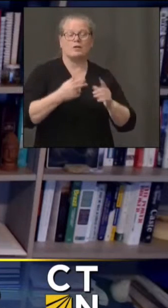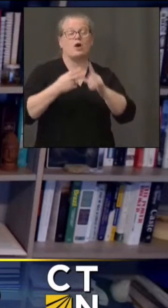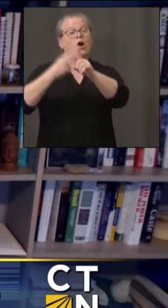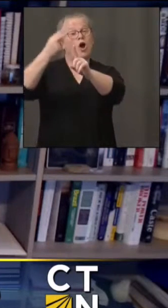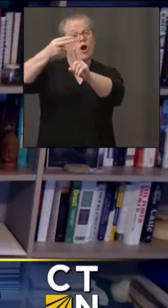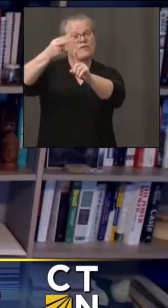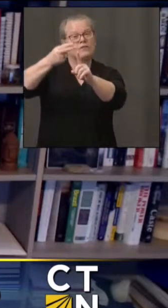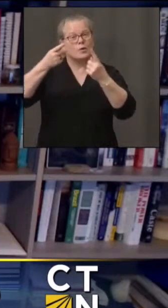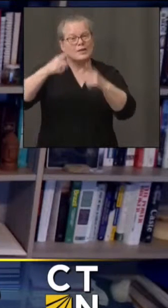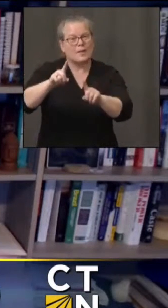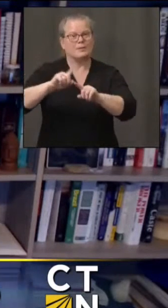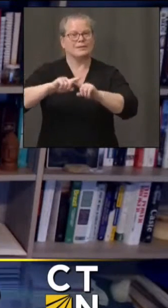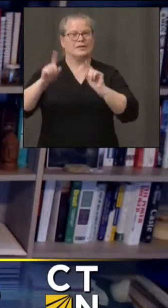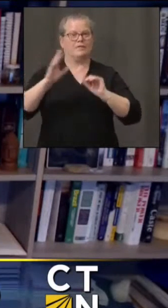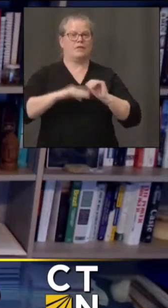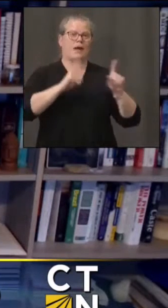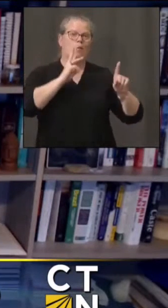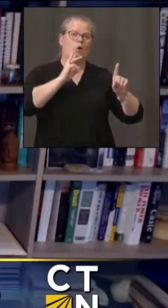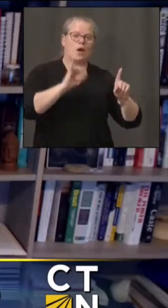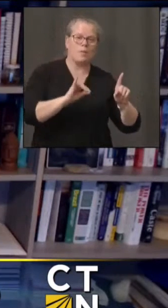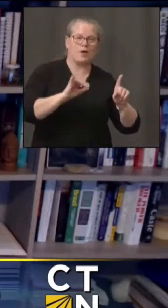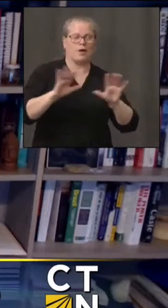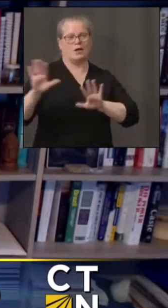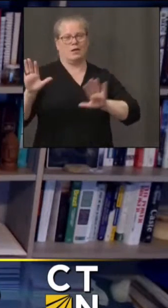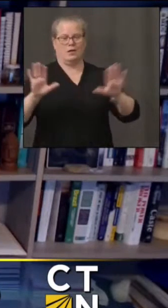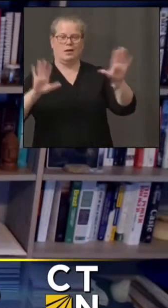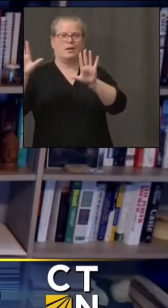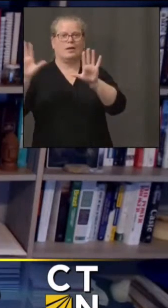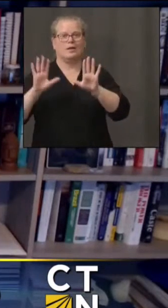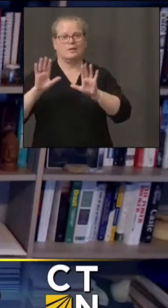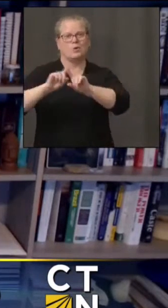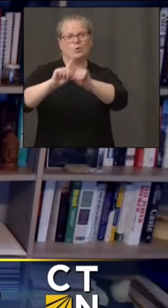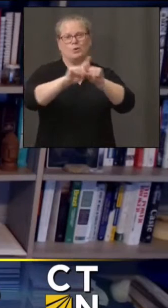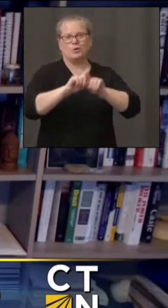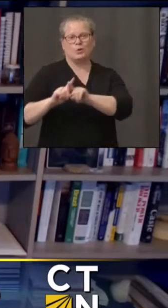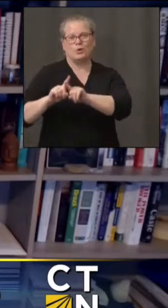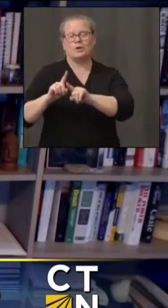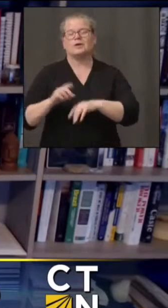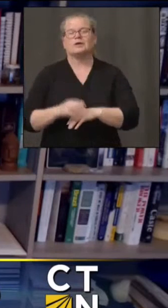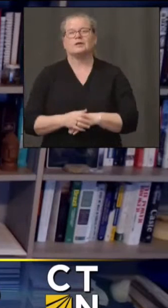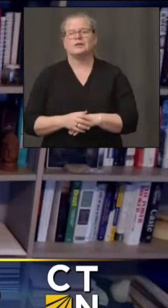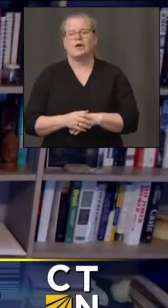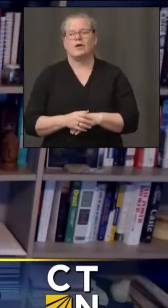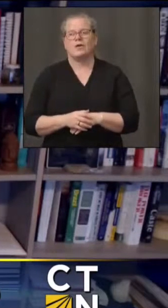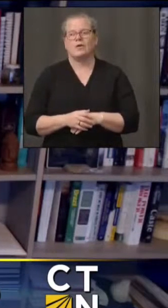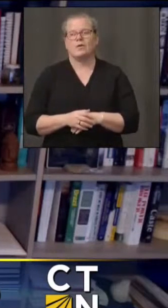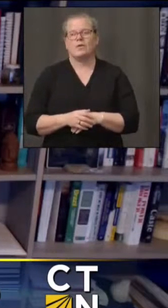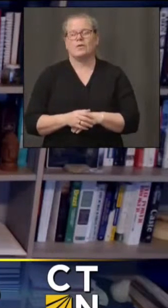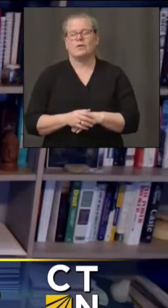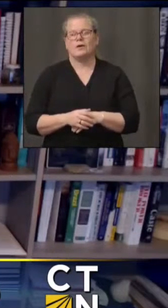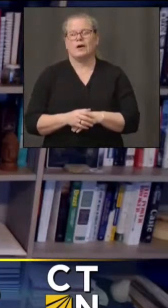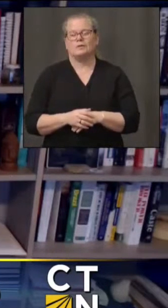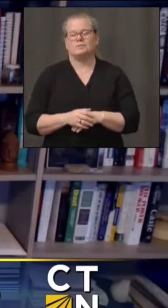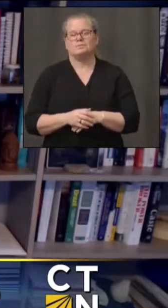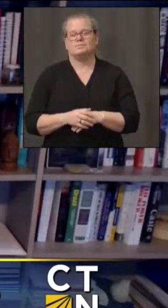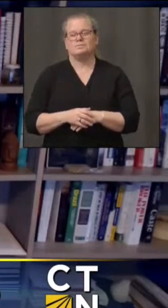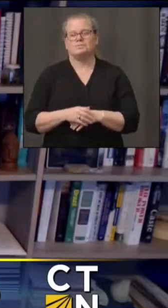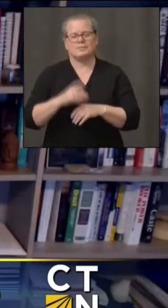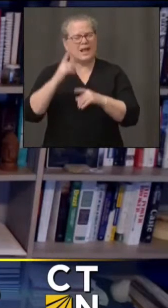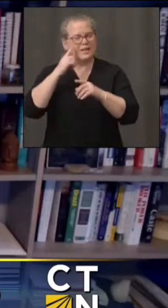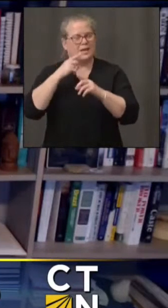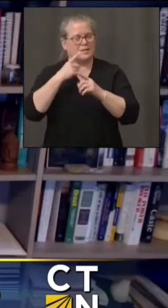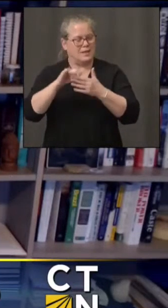happening in Waterbury. And really and I think I've used this expression before, but I really like